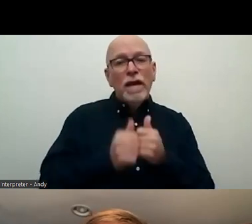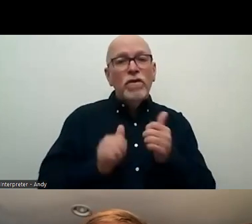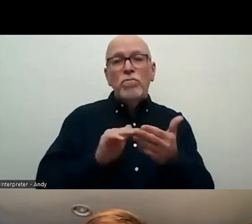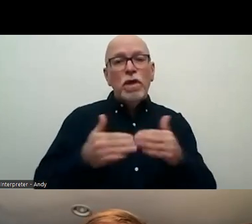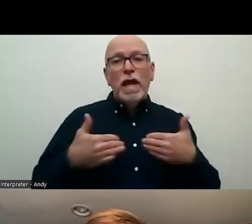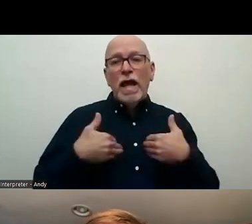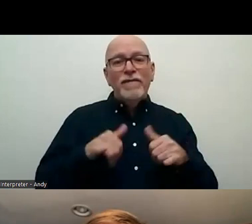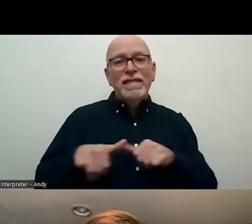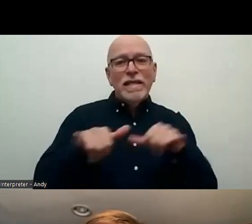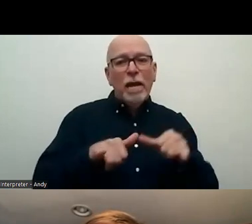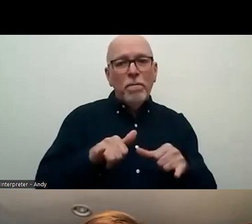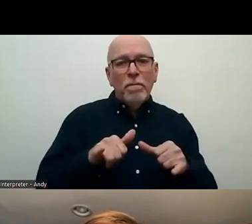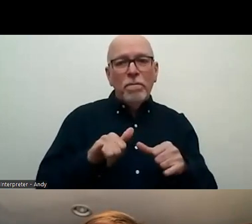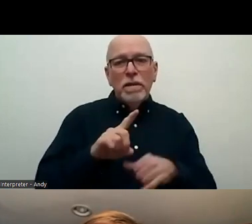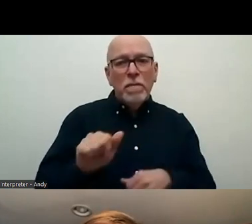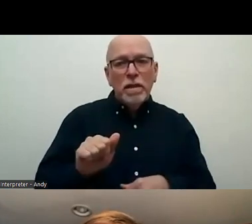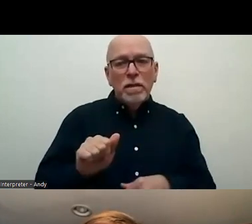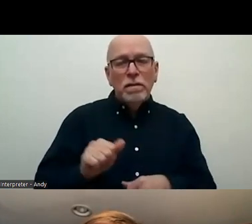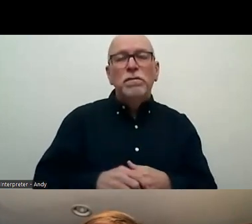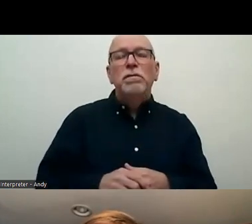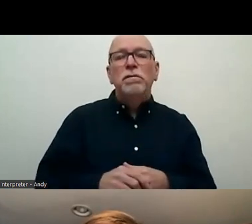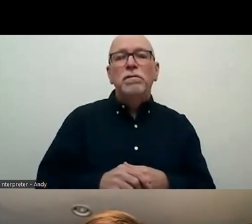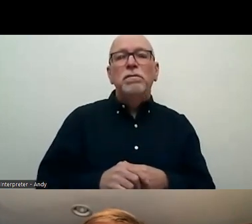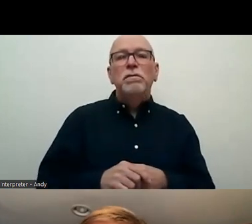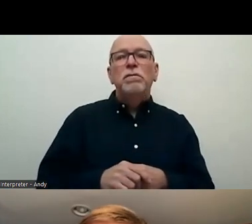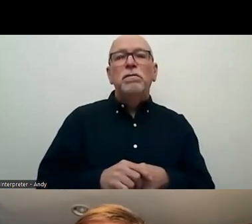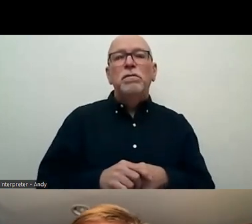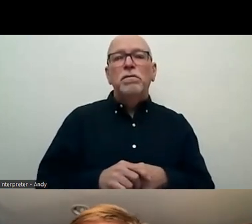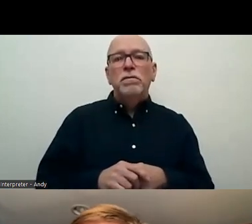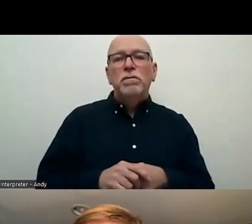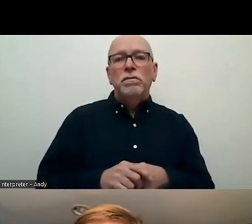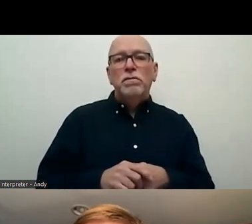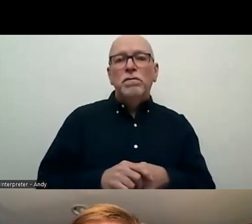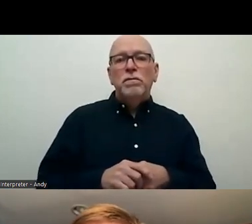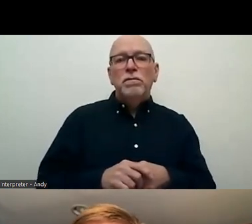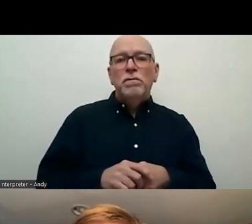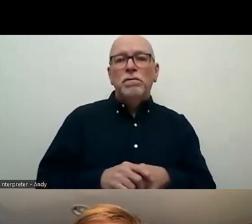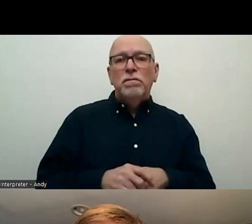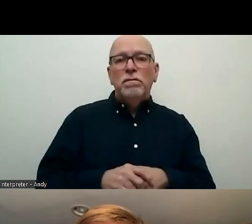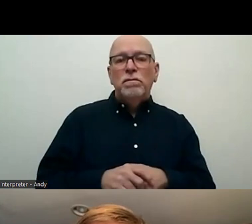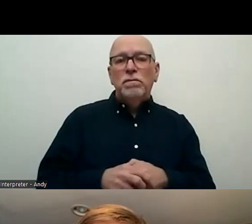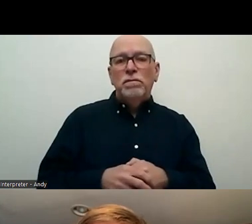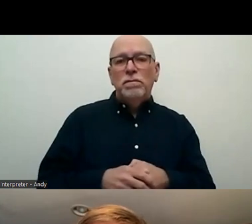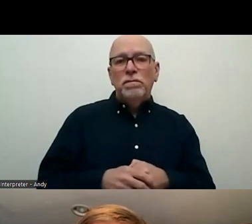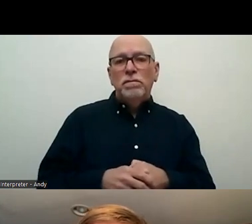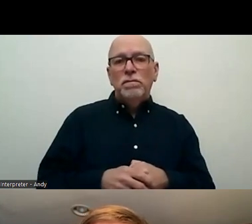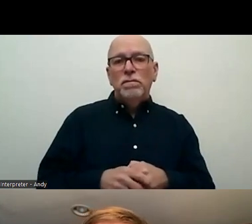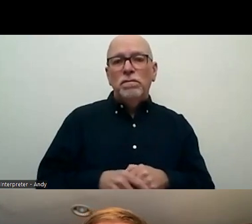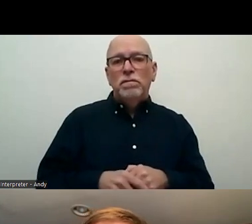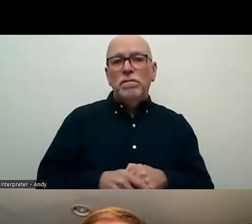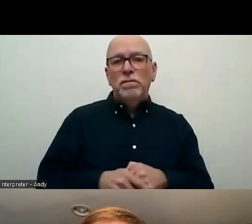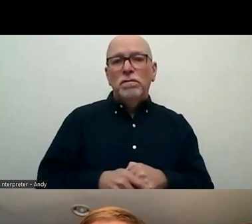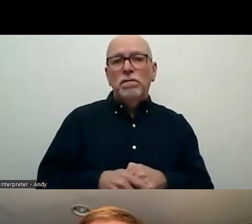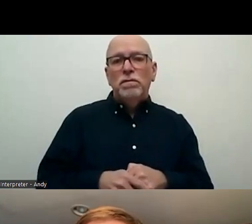disabilities but as you work within your